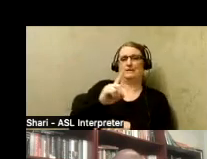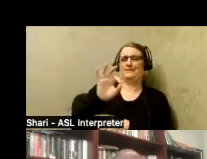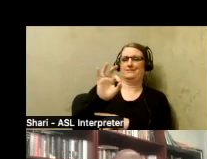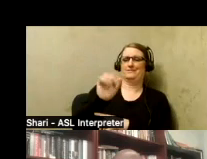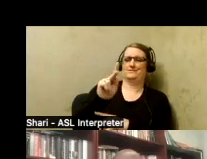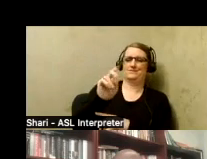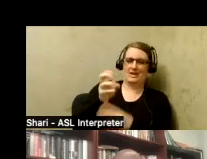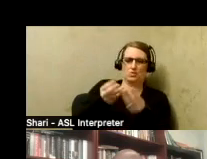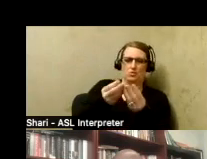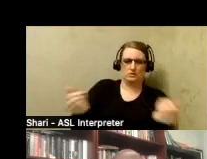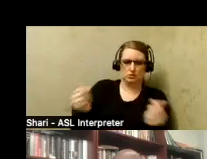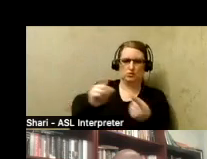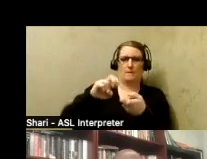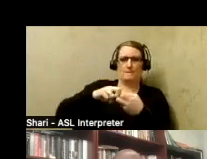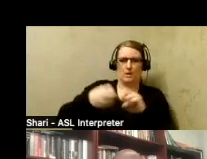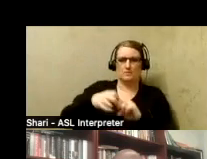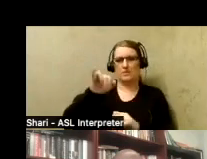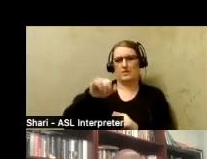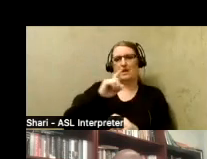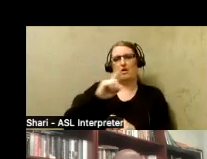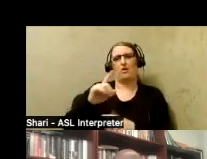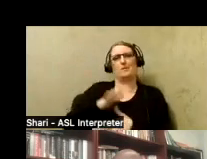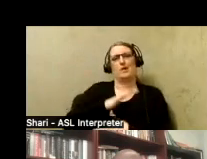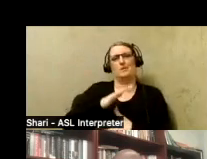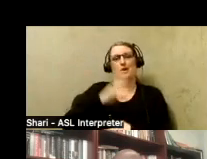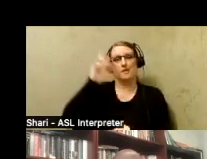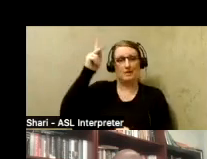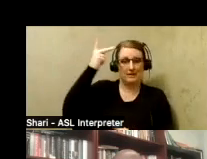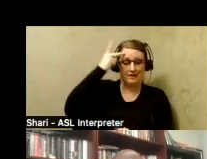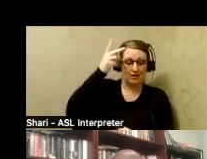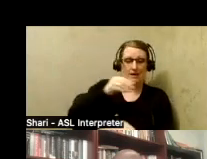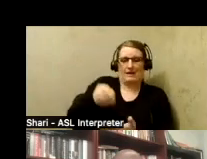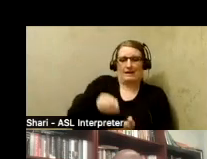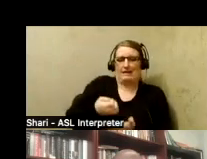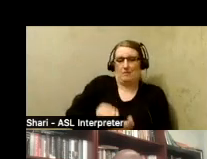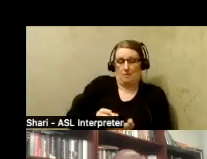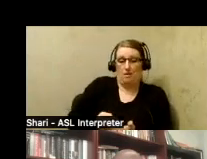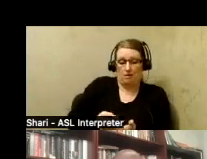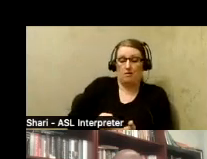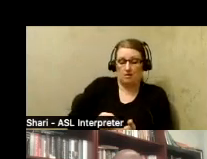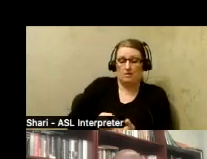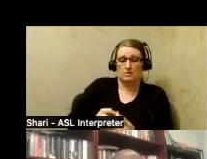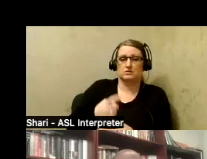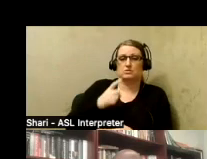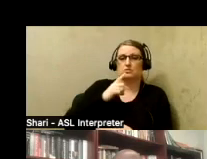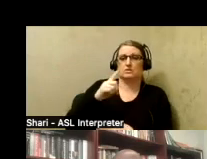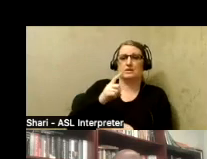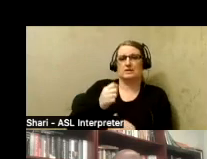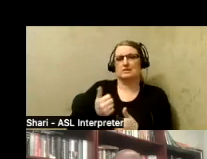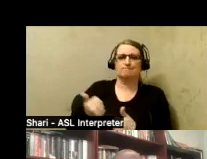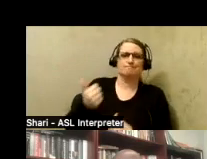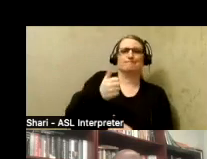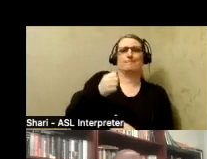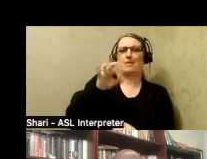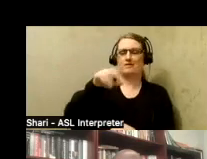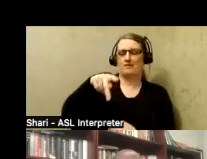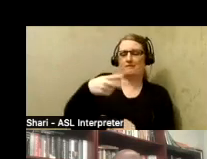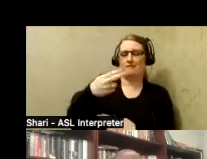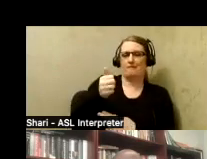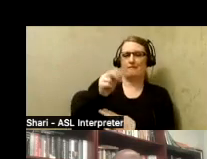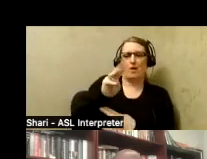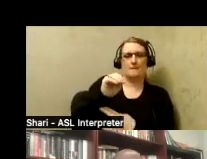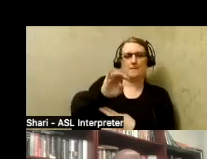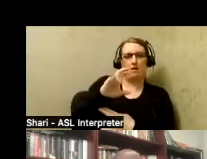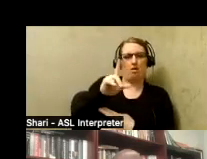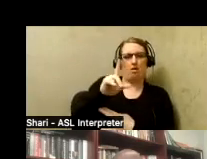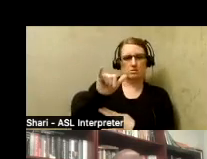resolution to problems that are primarily political and economic in nature. The triumph of pharmacology in the last 30 years and